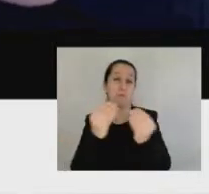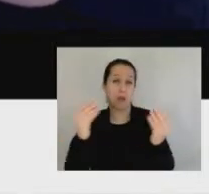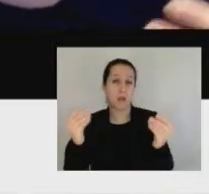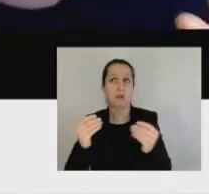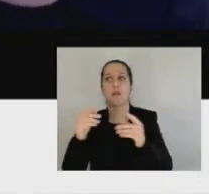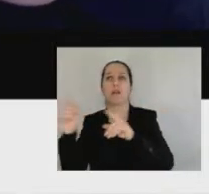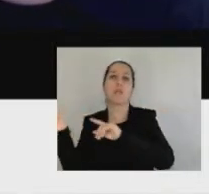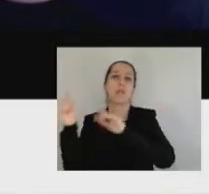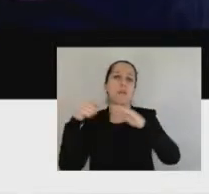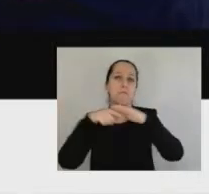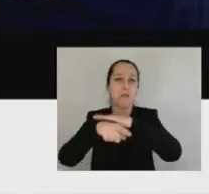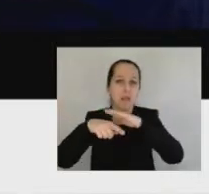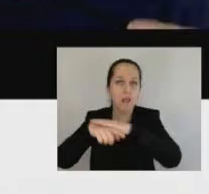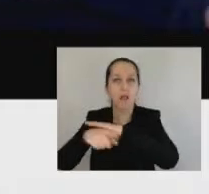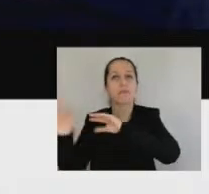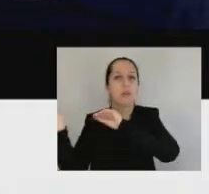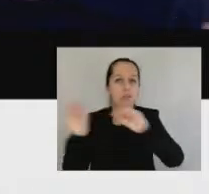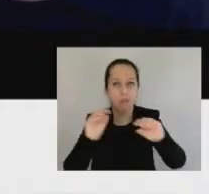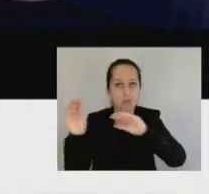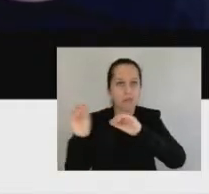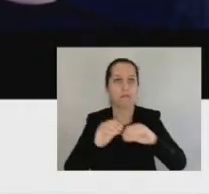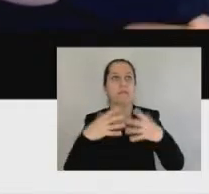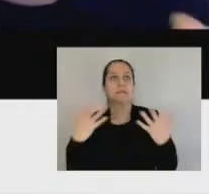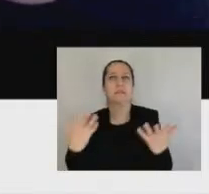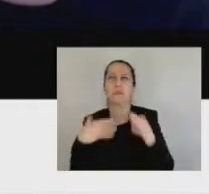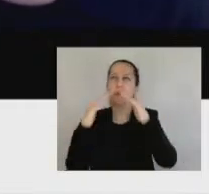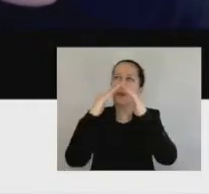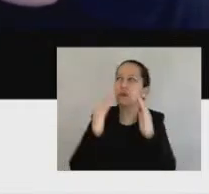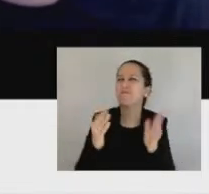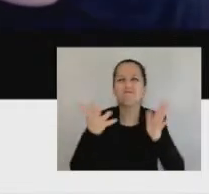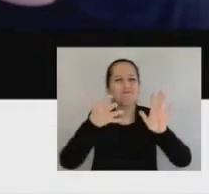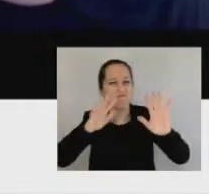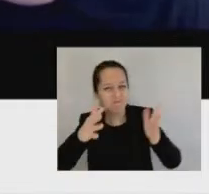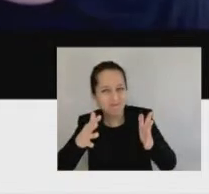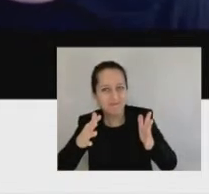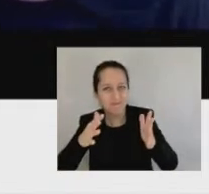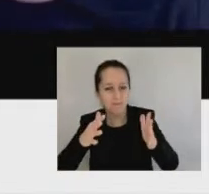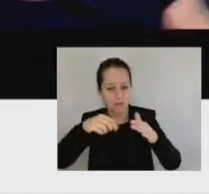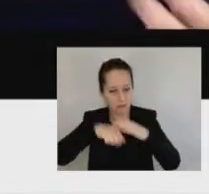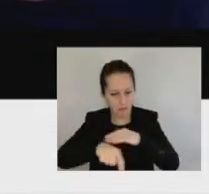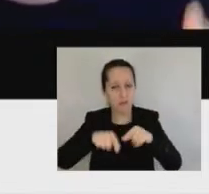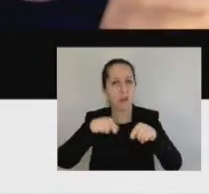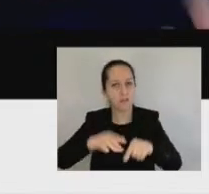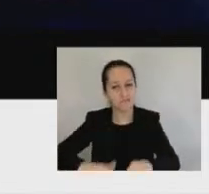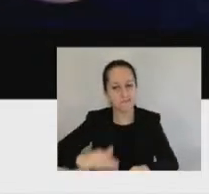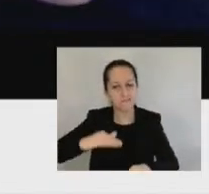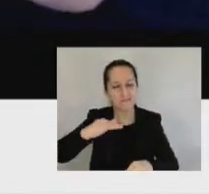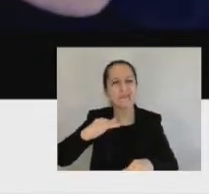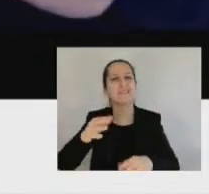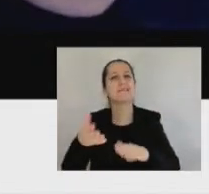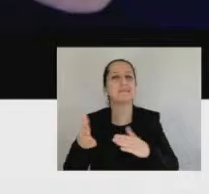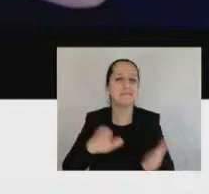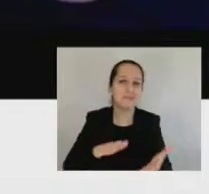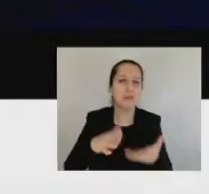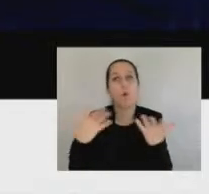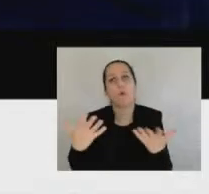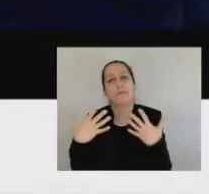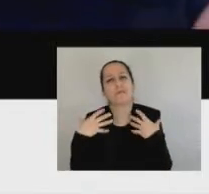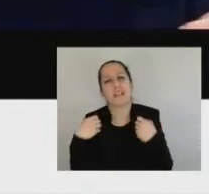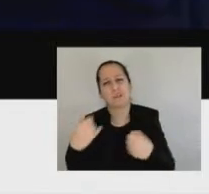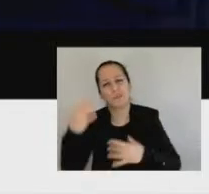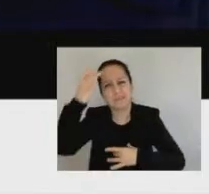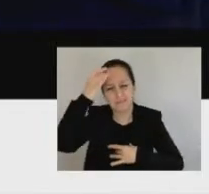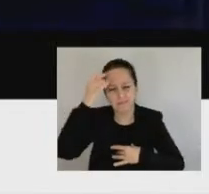migration processes and informal settlements and households are situations that do explain those results in